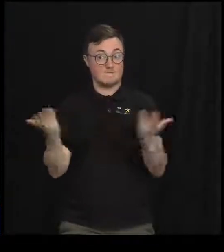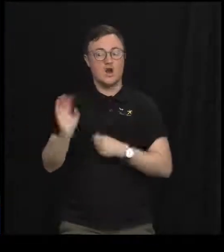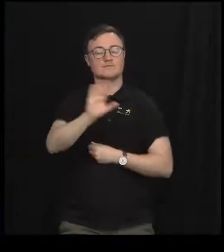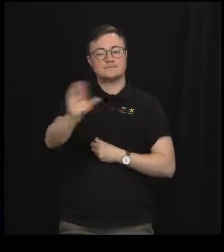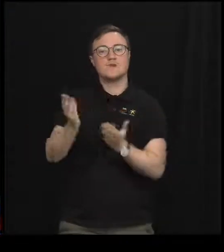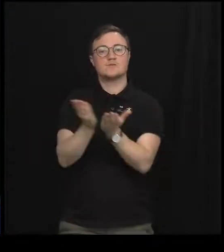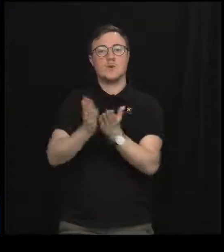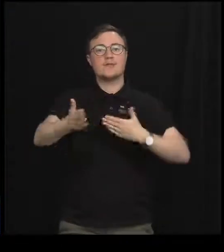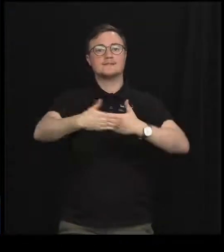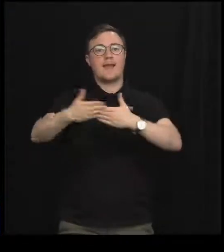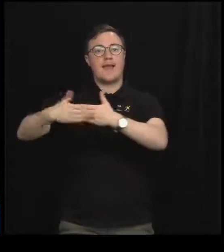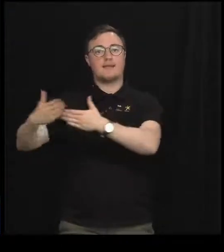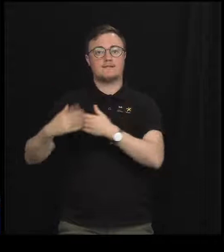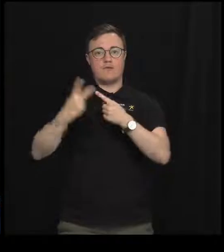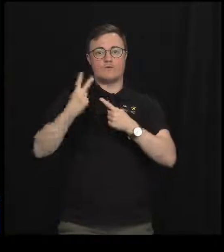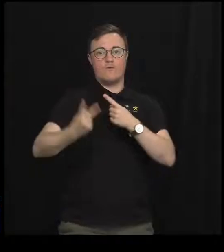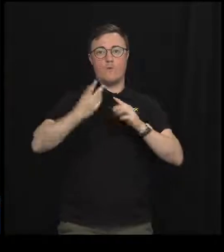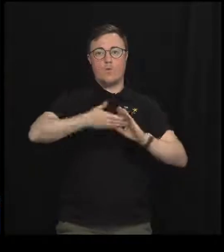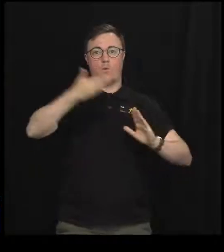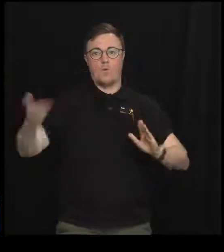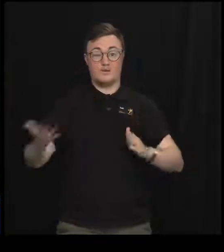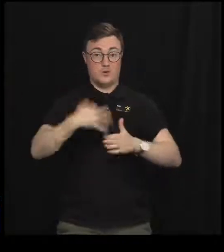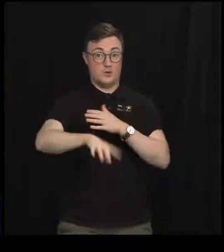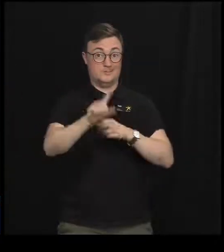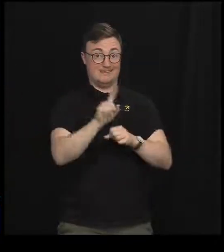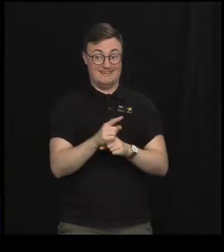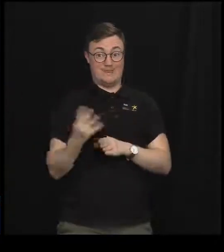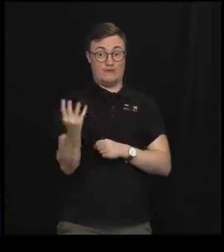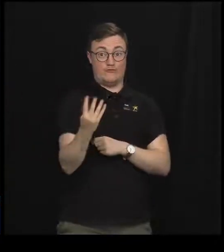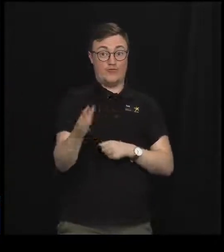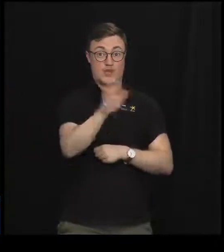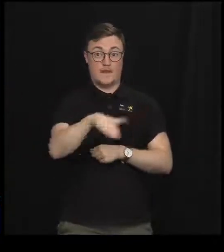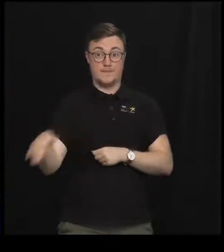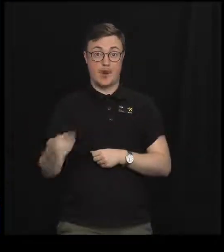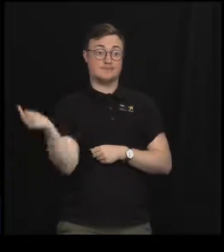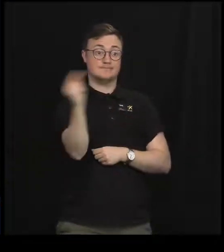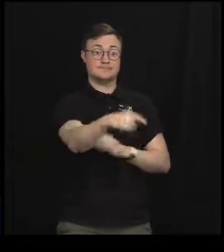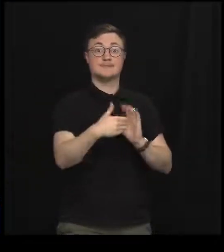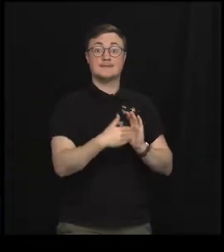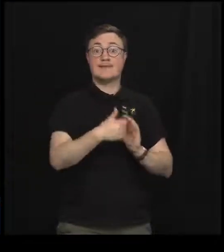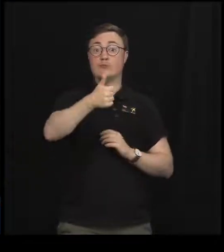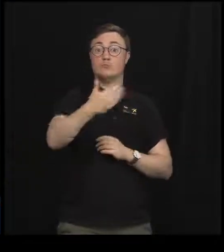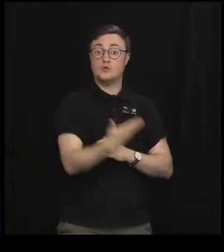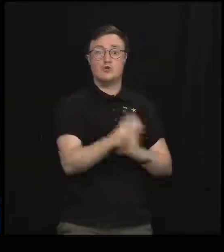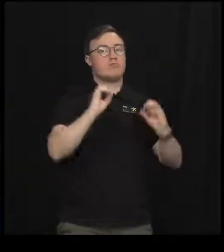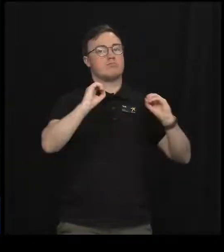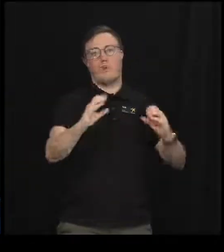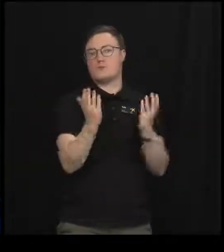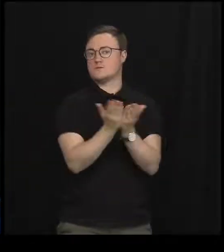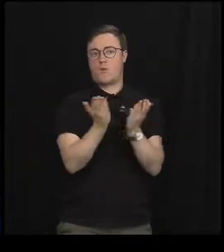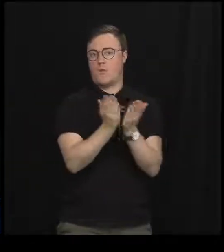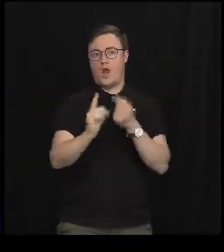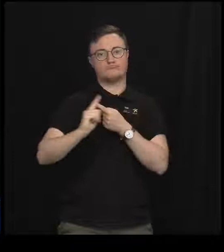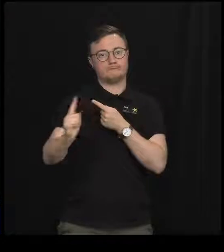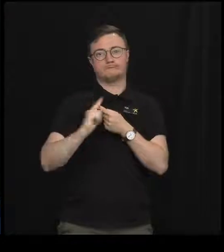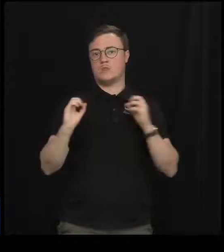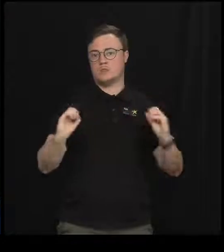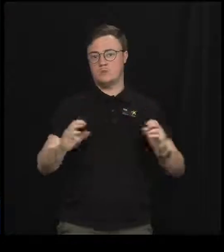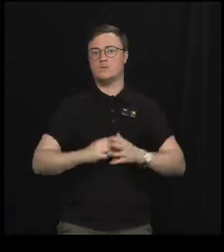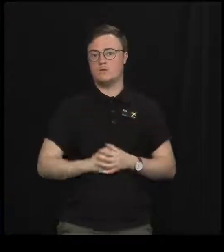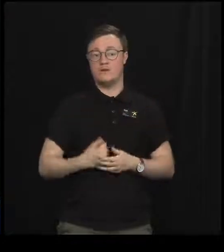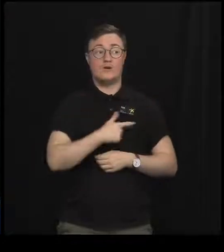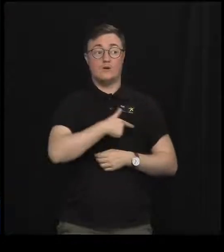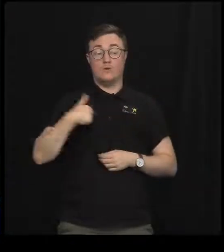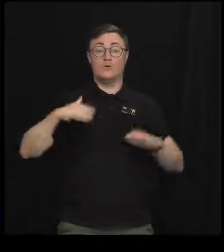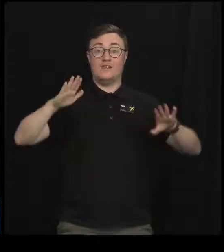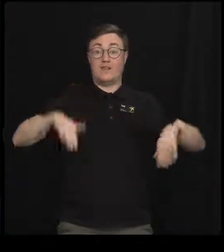years. During which time they were home in the village and there was actually no training whatsoever. And we have seen many